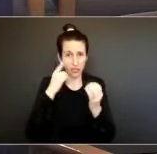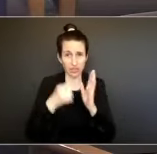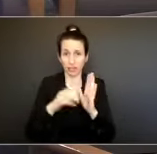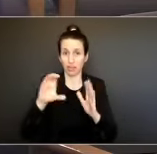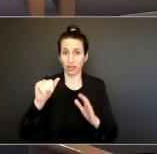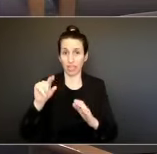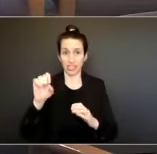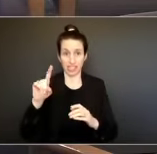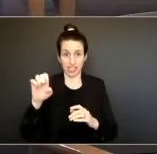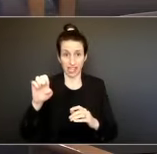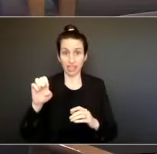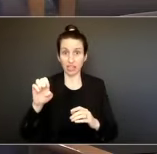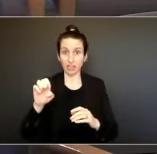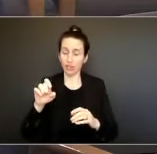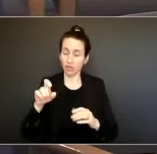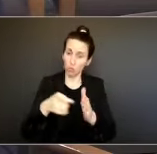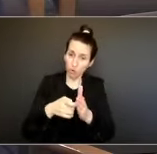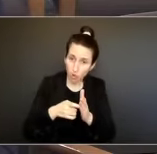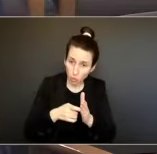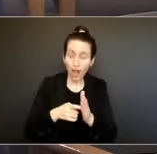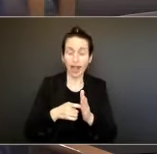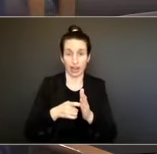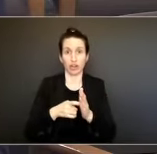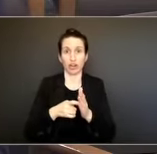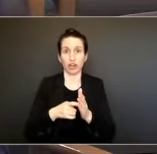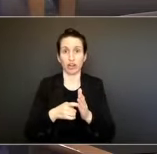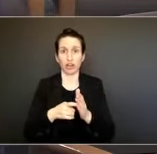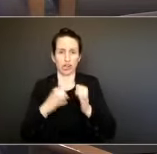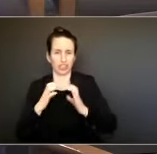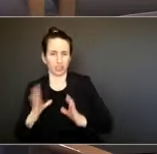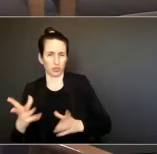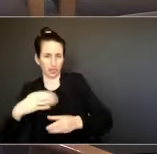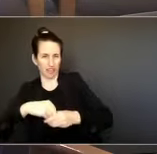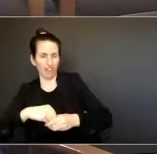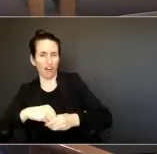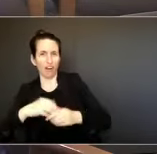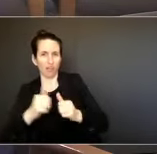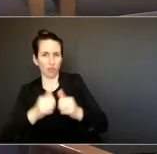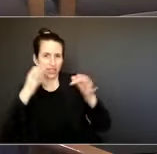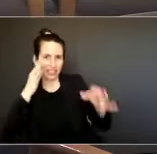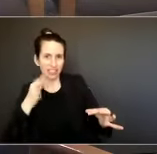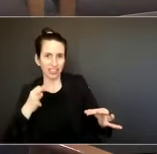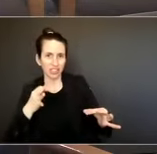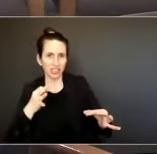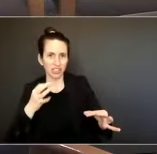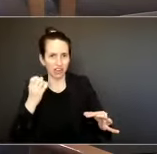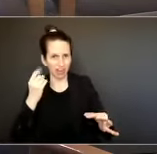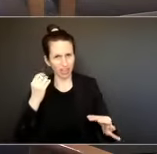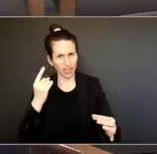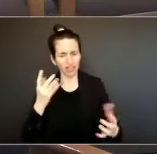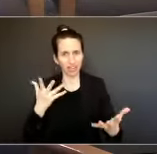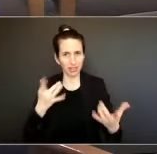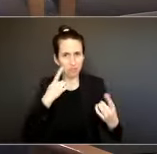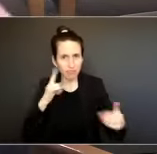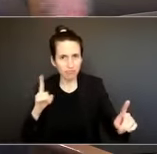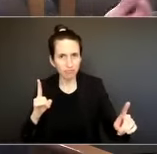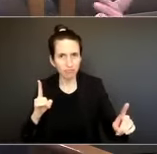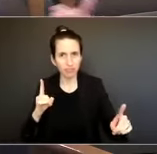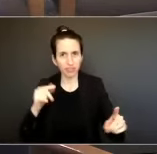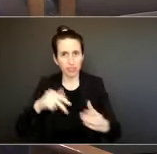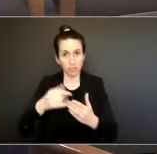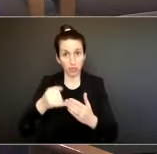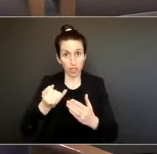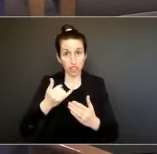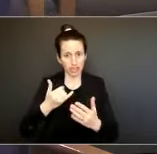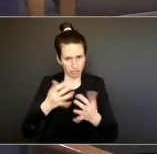terrific. So this project has veracity, it has merit, and it has value. Unfortunately, as all the things